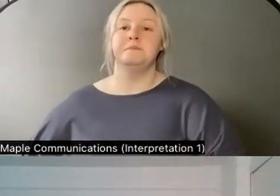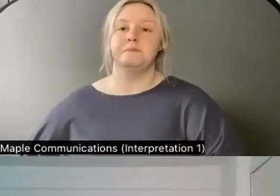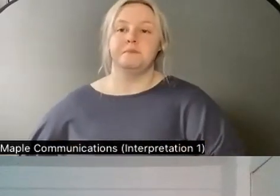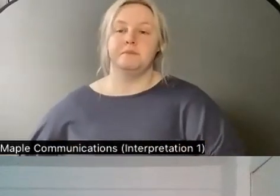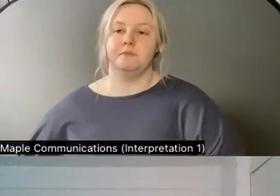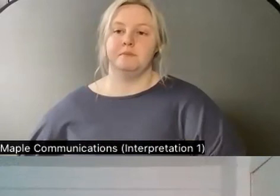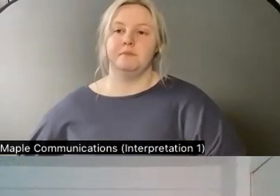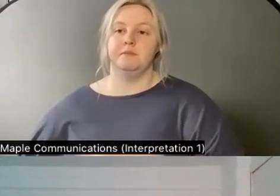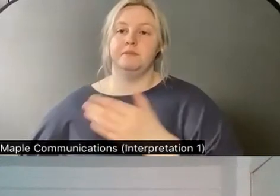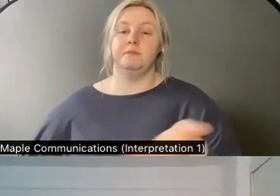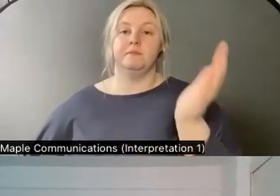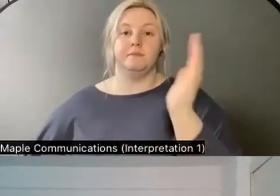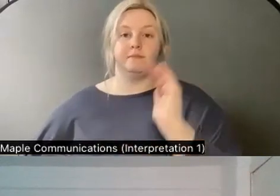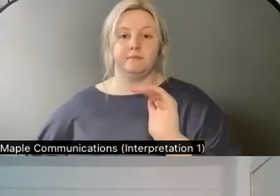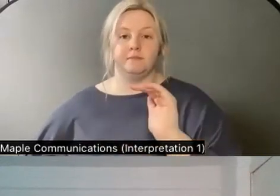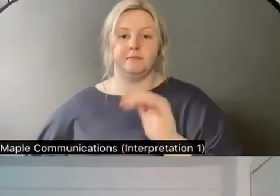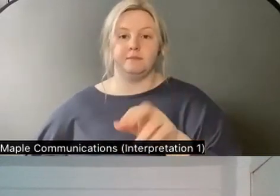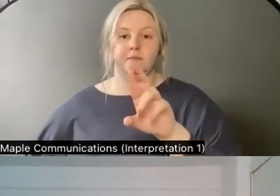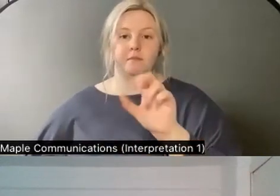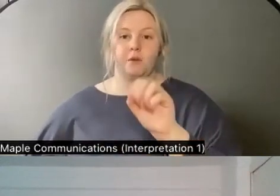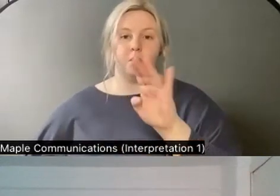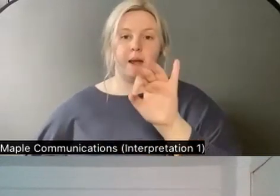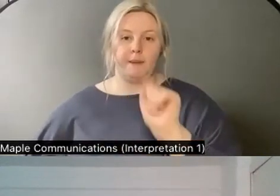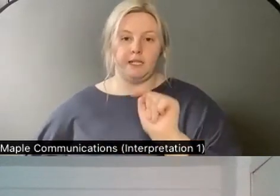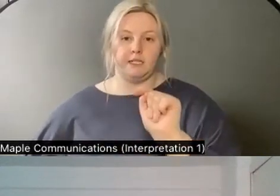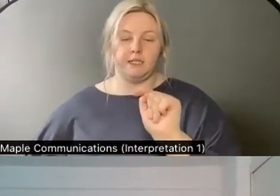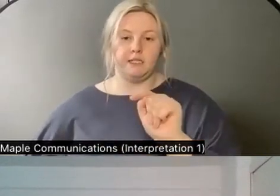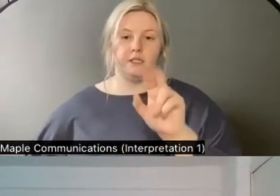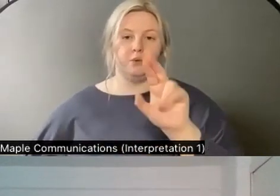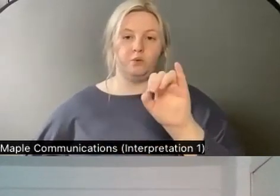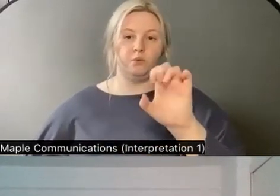So next we have Rabbit Richards.